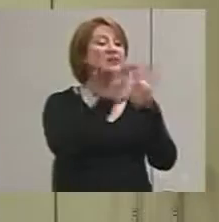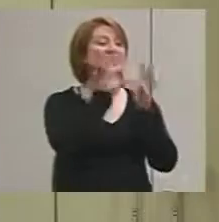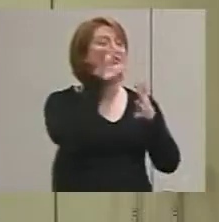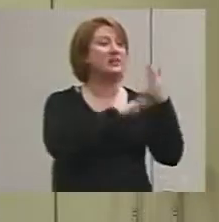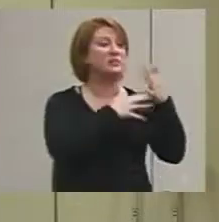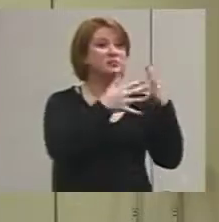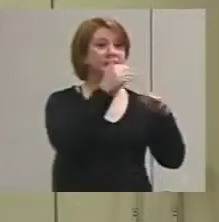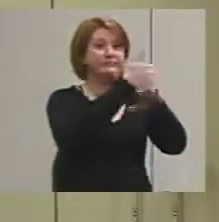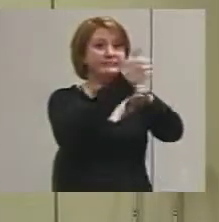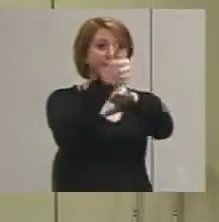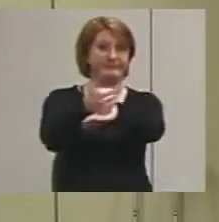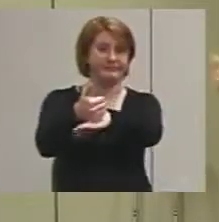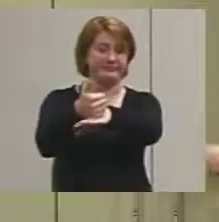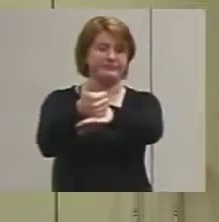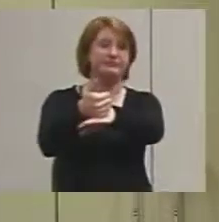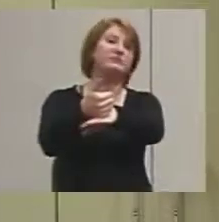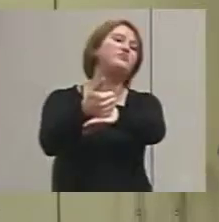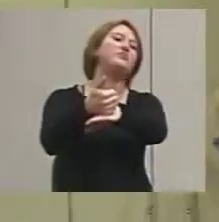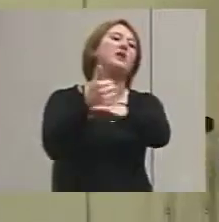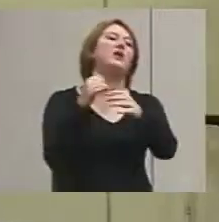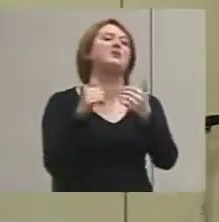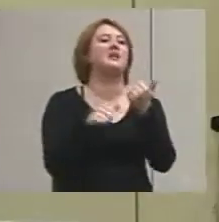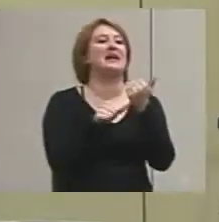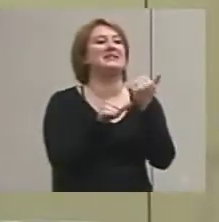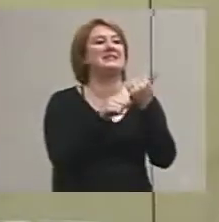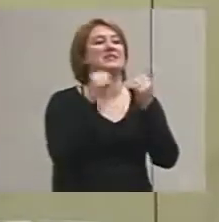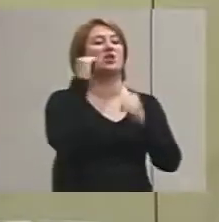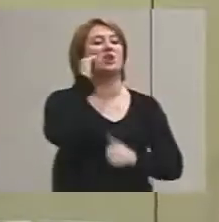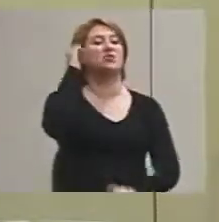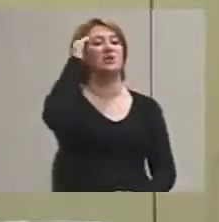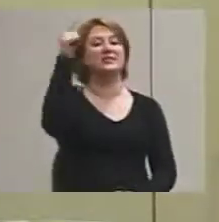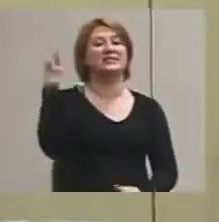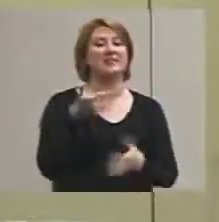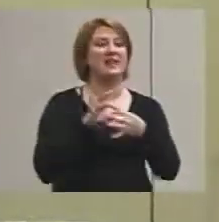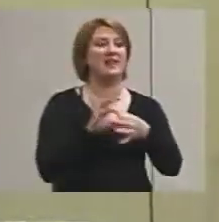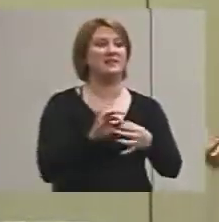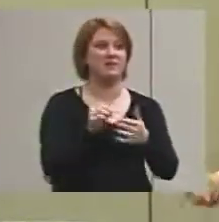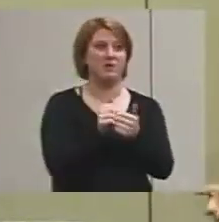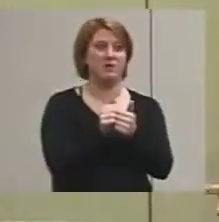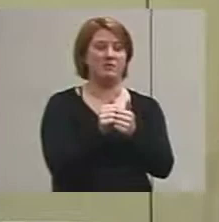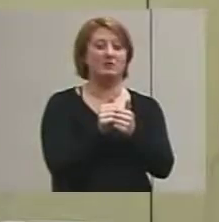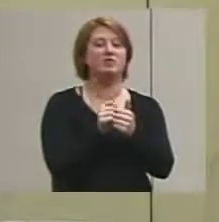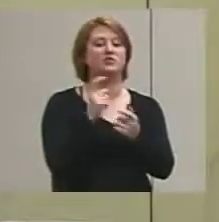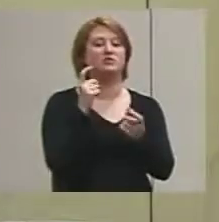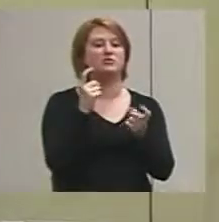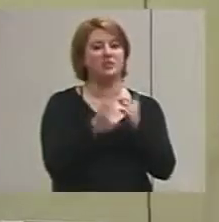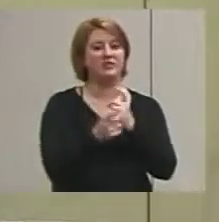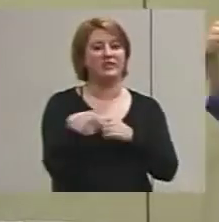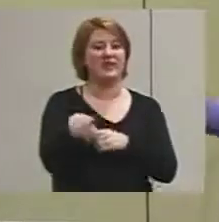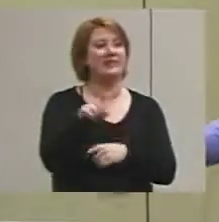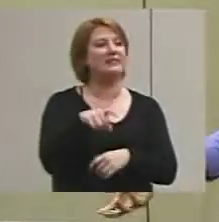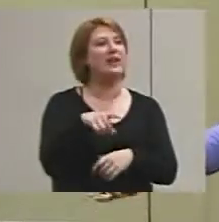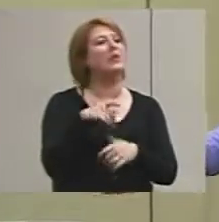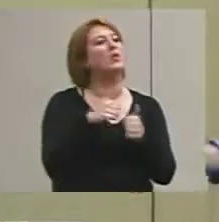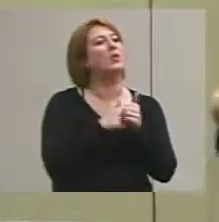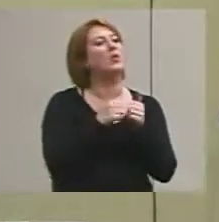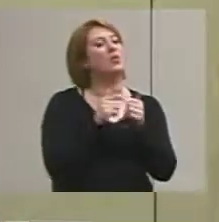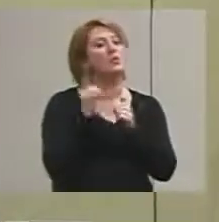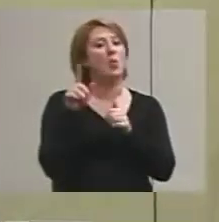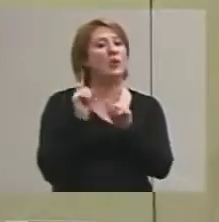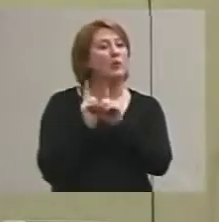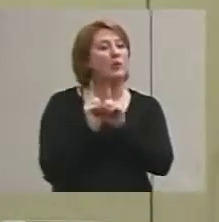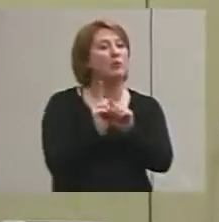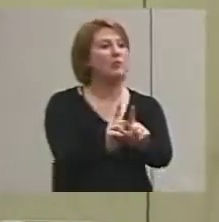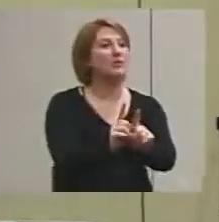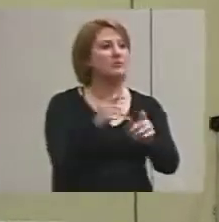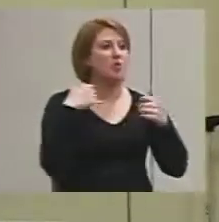place to assist adults that he's connected with in doing the changes that they need, like going with them to take their coat off. So these are